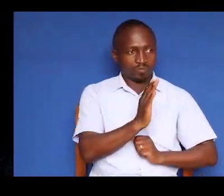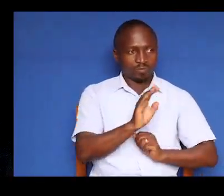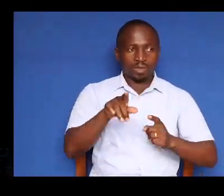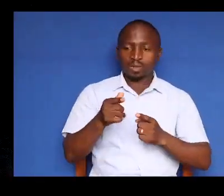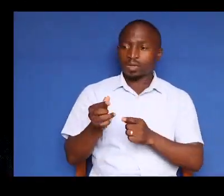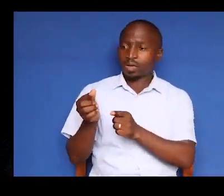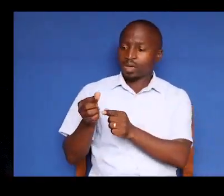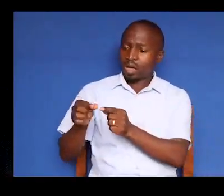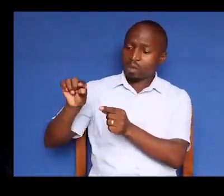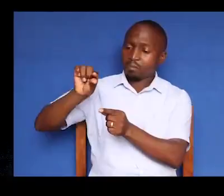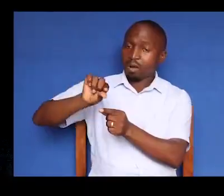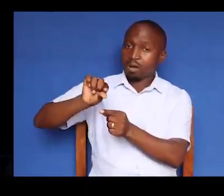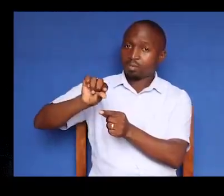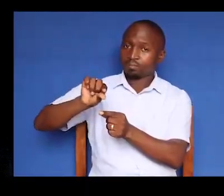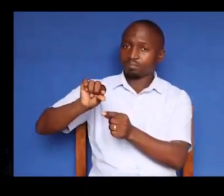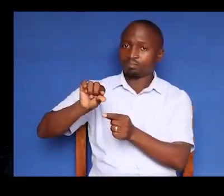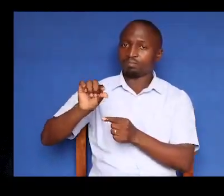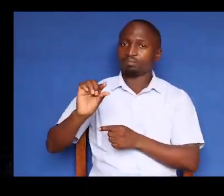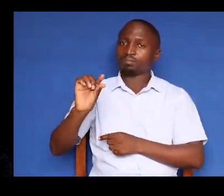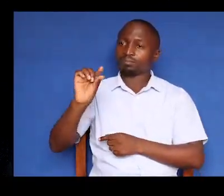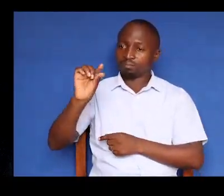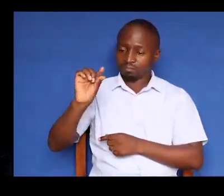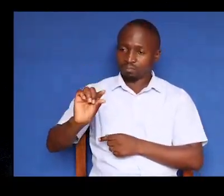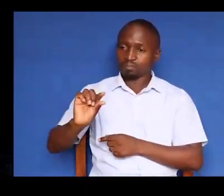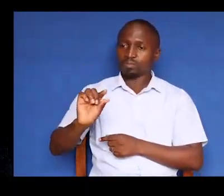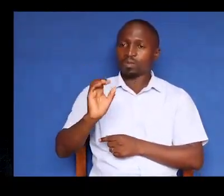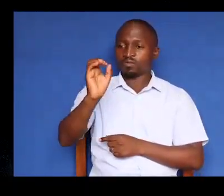but the rate of interest is 5